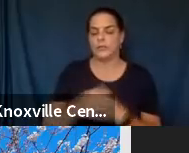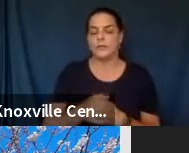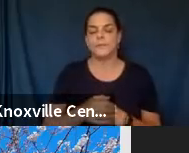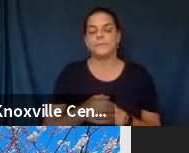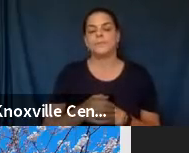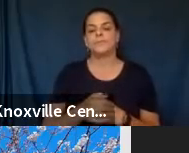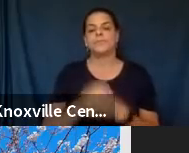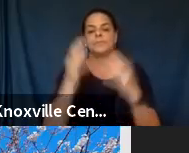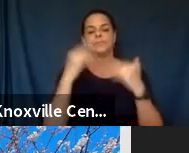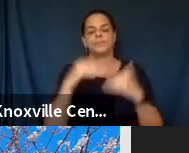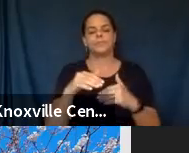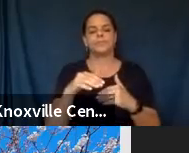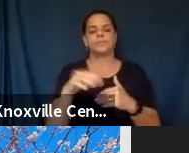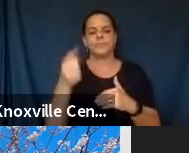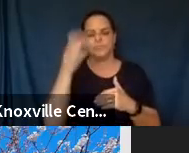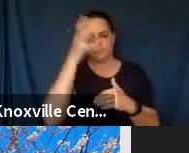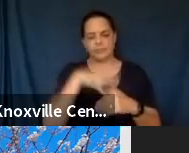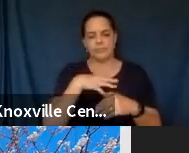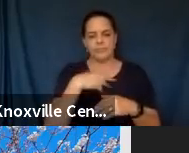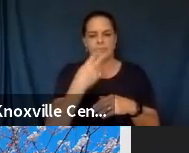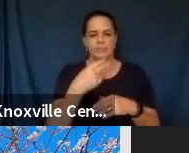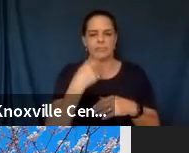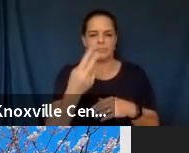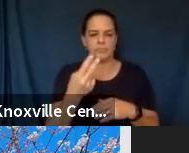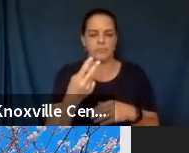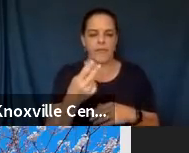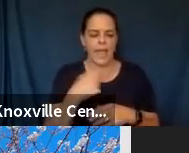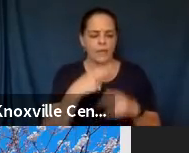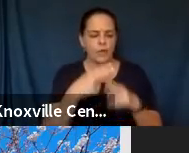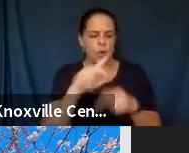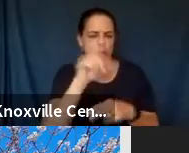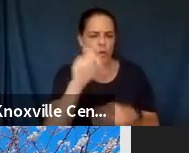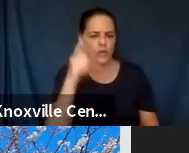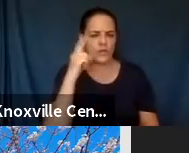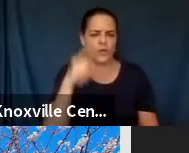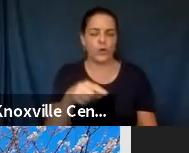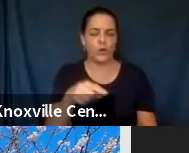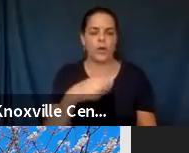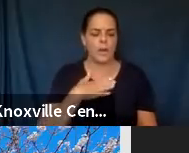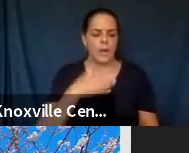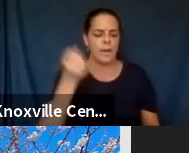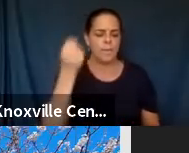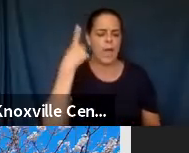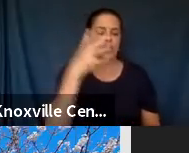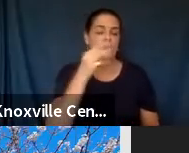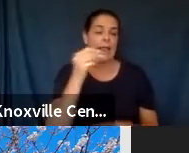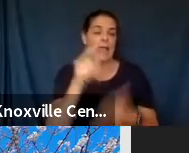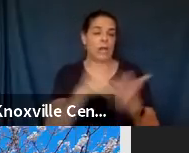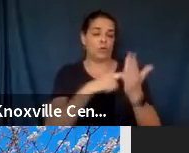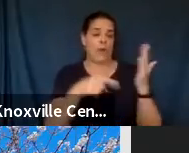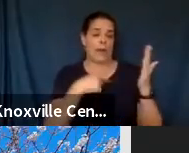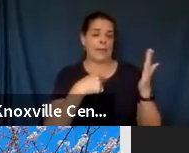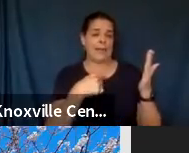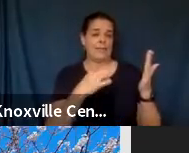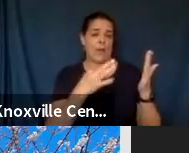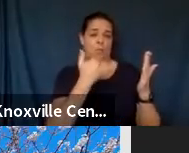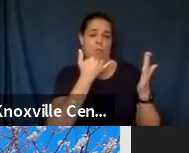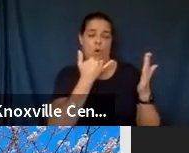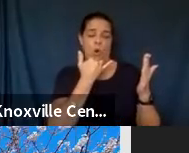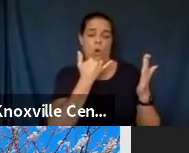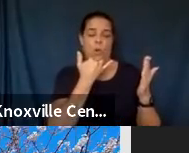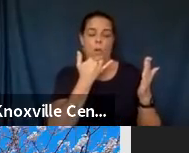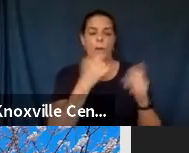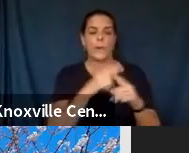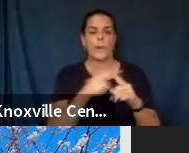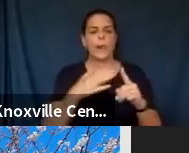Dr. Buchanan, I have just a quick question for you. Sure. It's my understanding, and just correct me if I'm not on this,